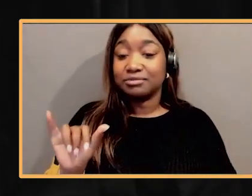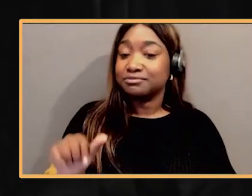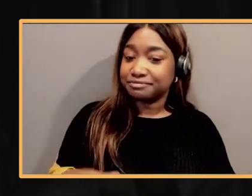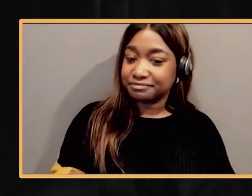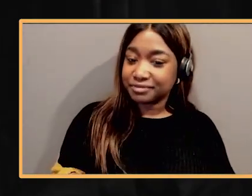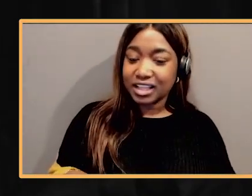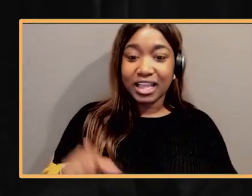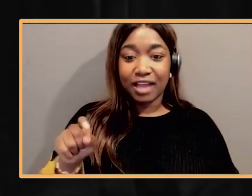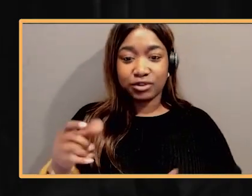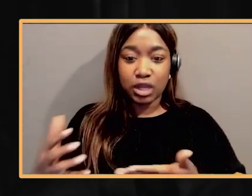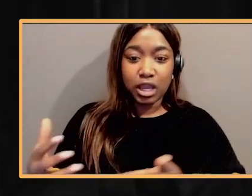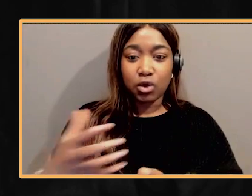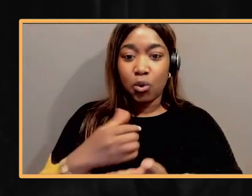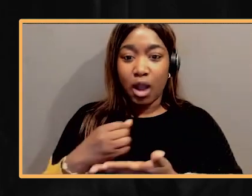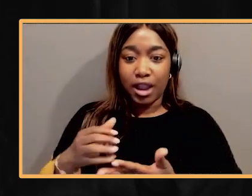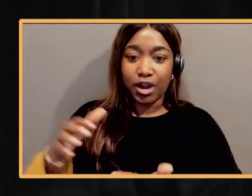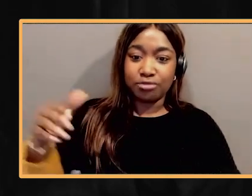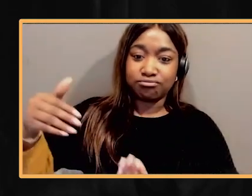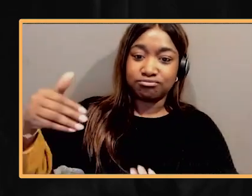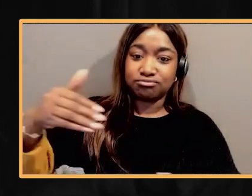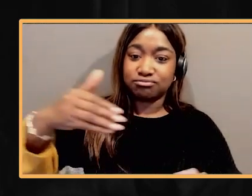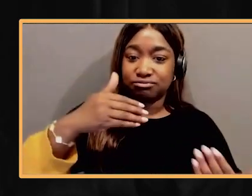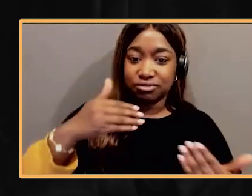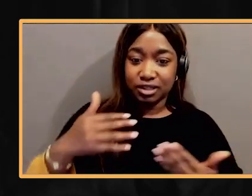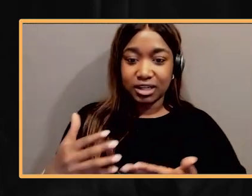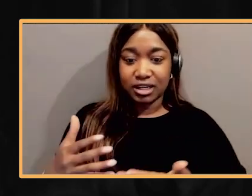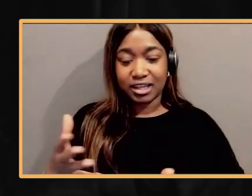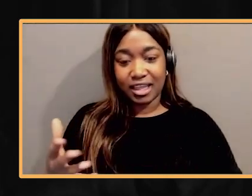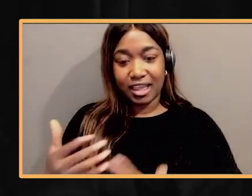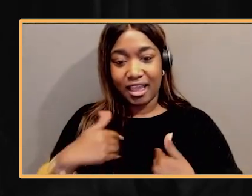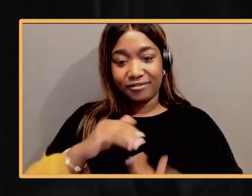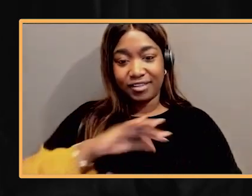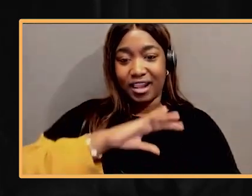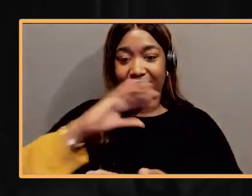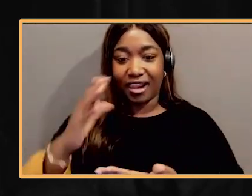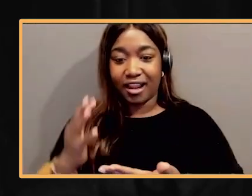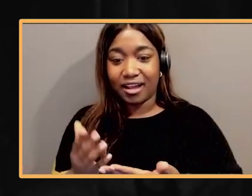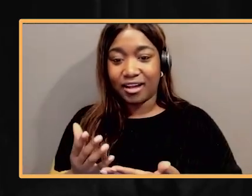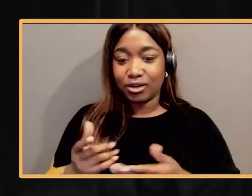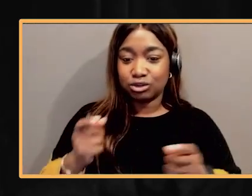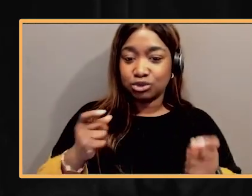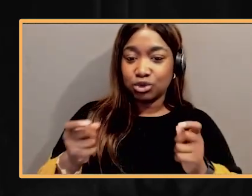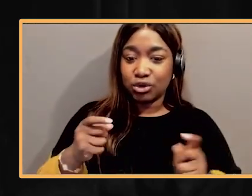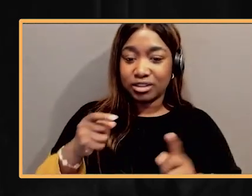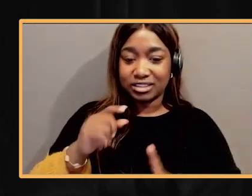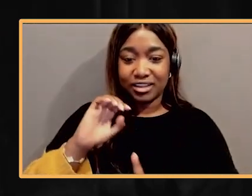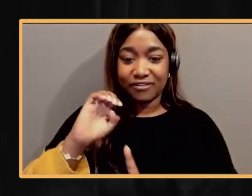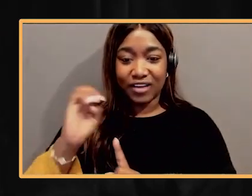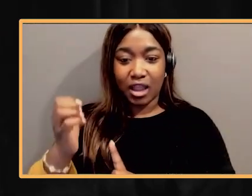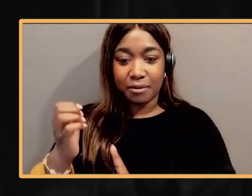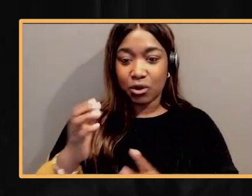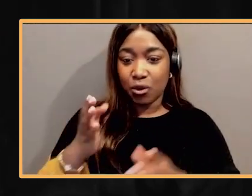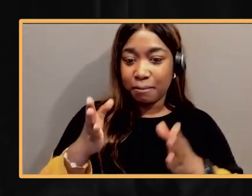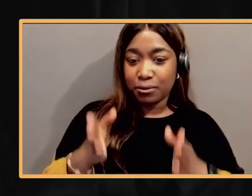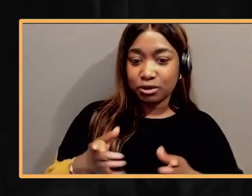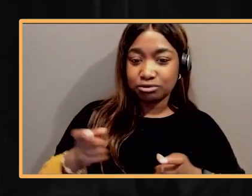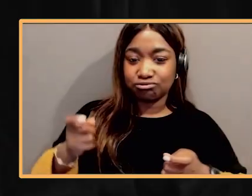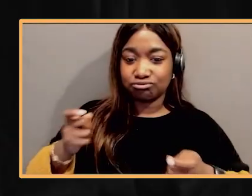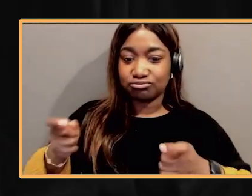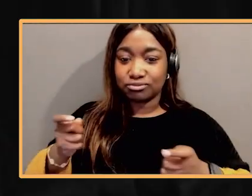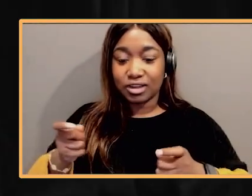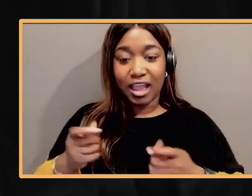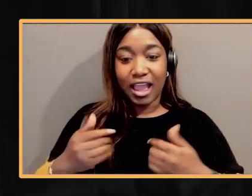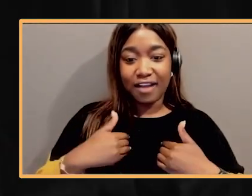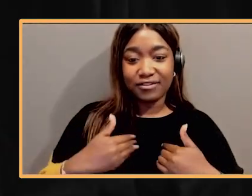and accumulate, or I need to have this control over this environment or person, or I need to have